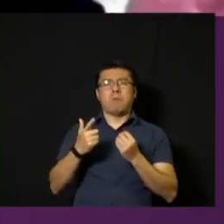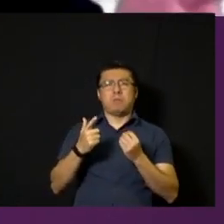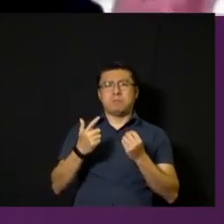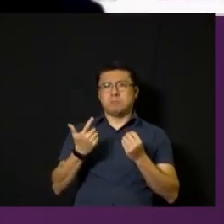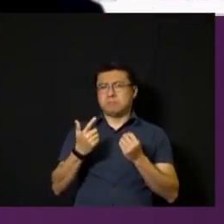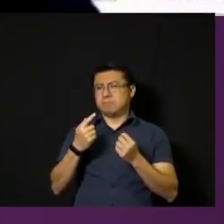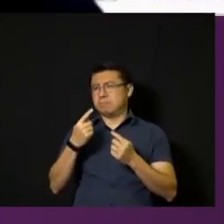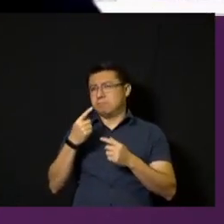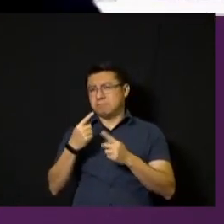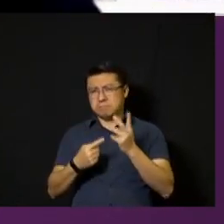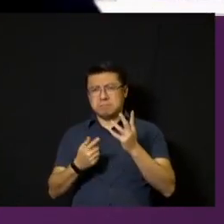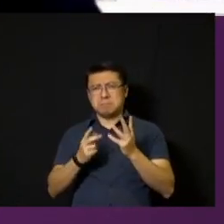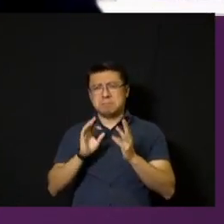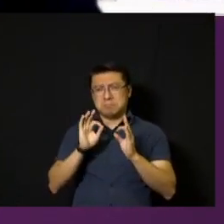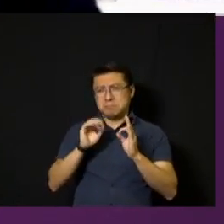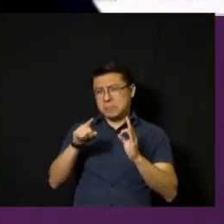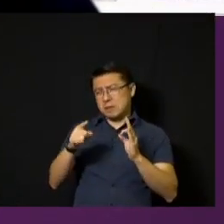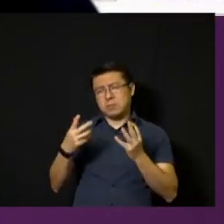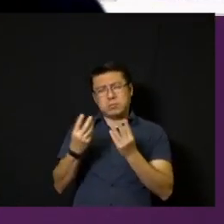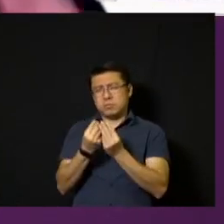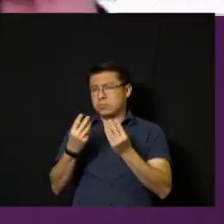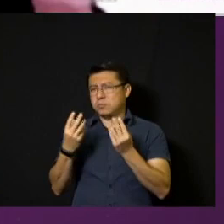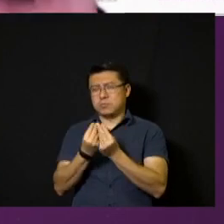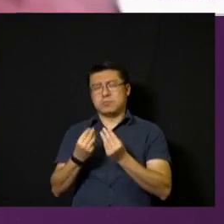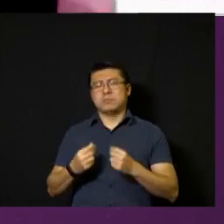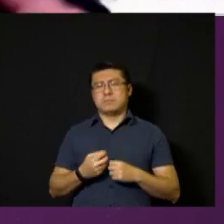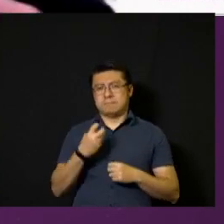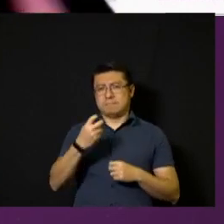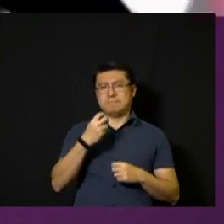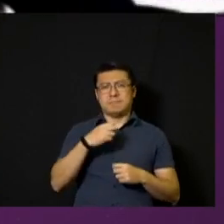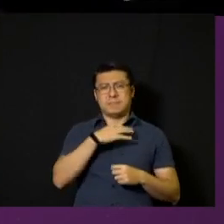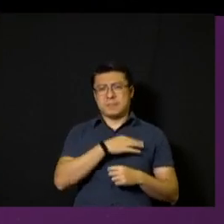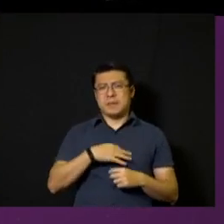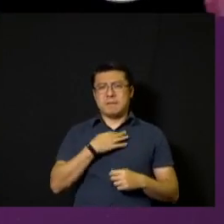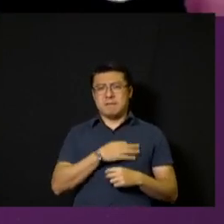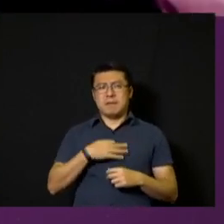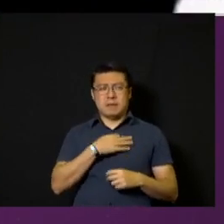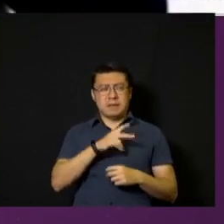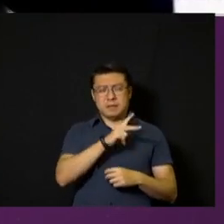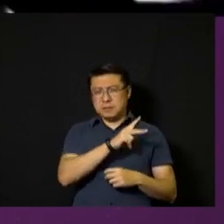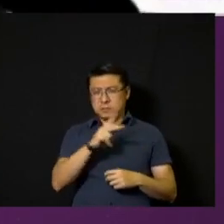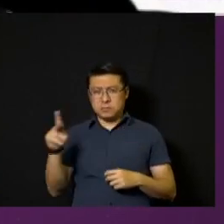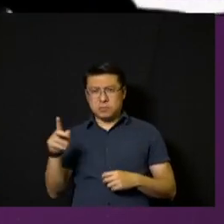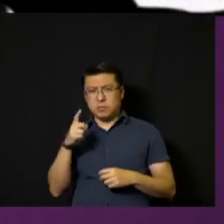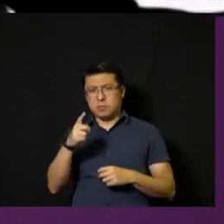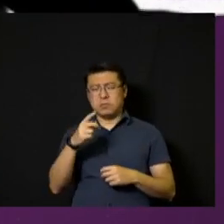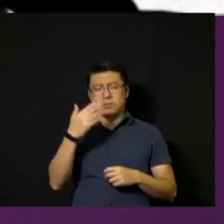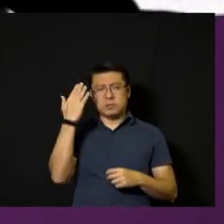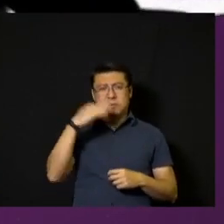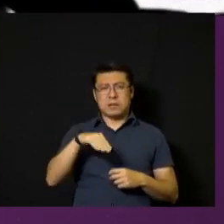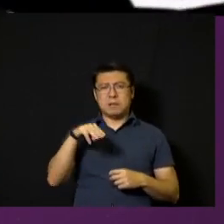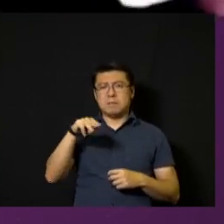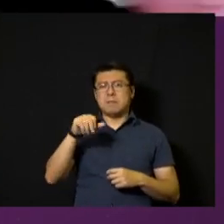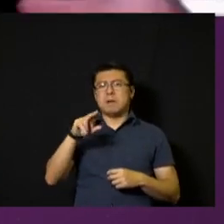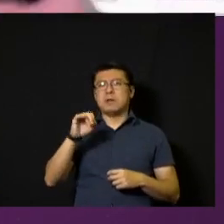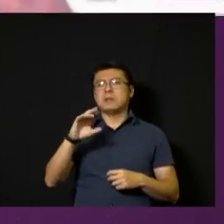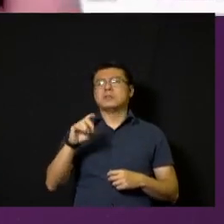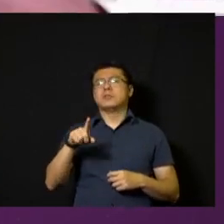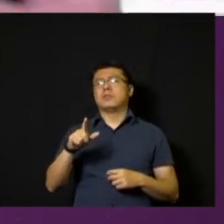to become a diamond, you can do it without strategies, is becoming fulfilled. Mauricio